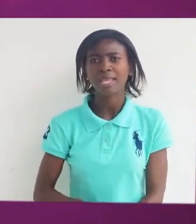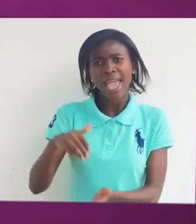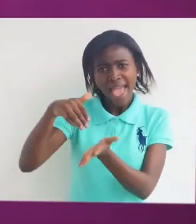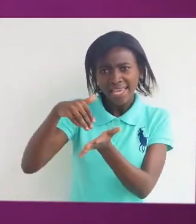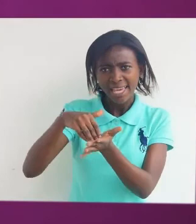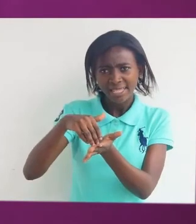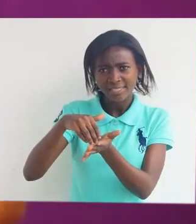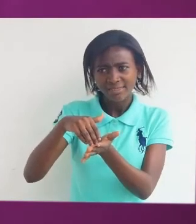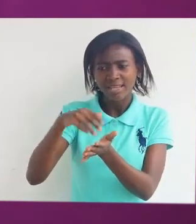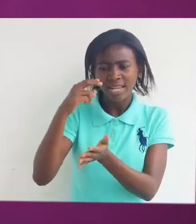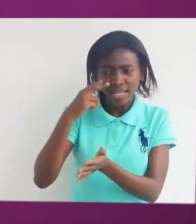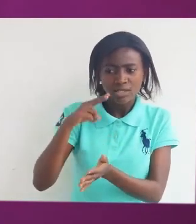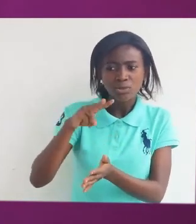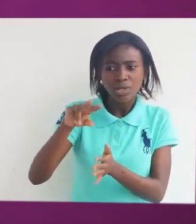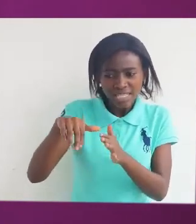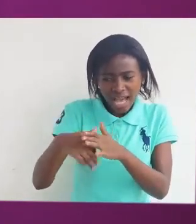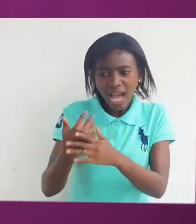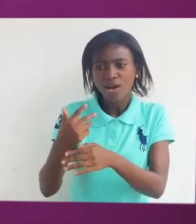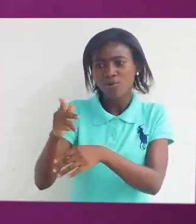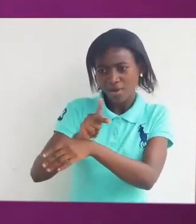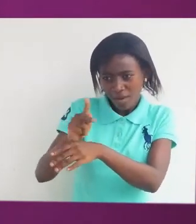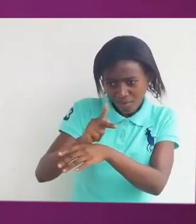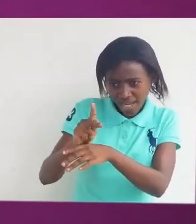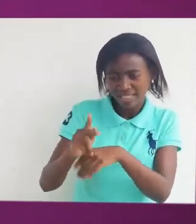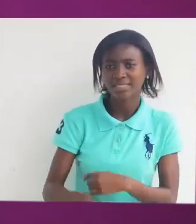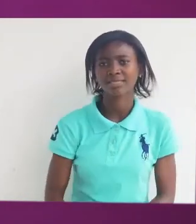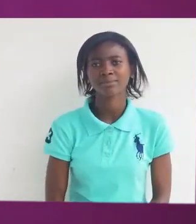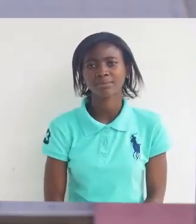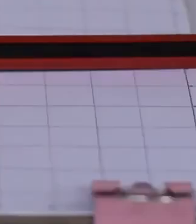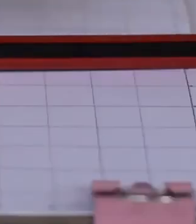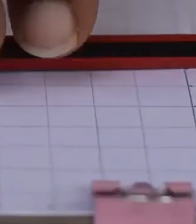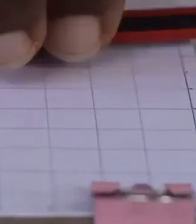Once again, let's dive in and construct our Roman letters.